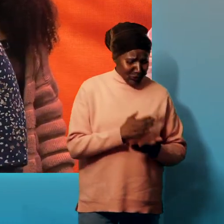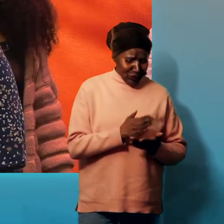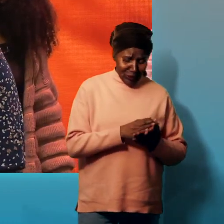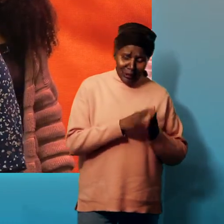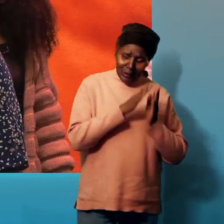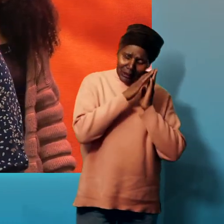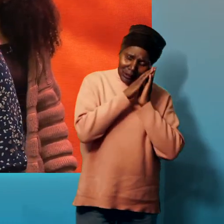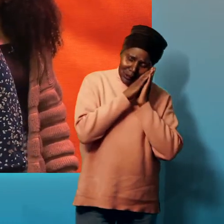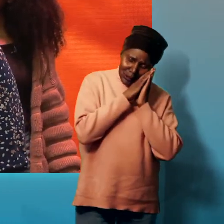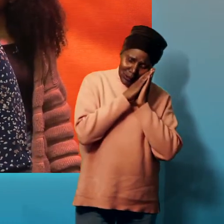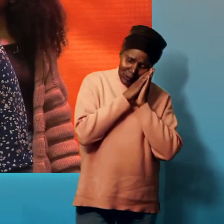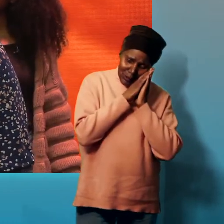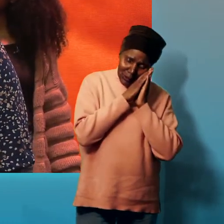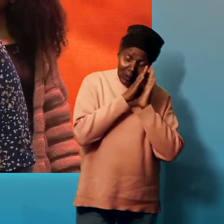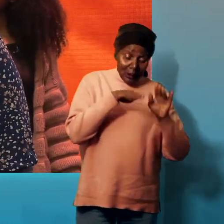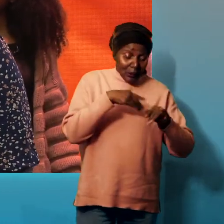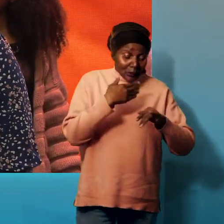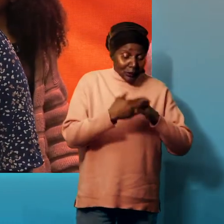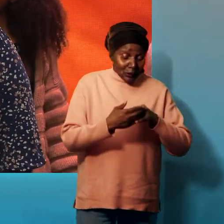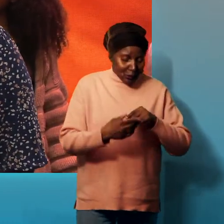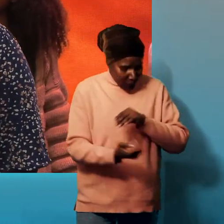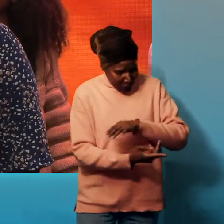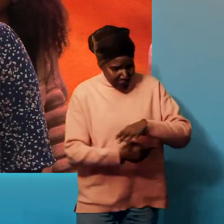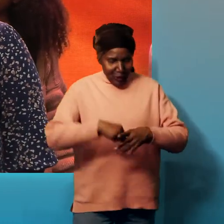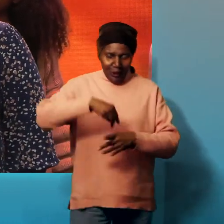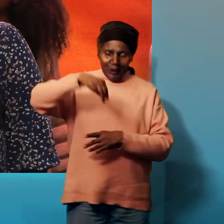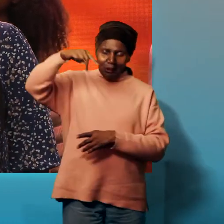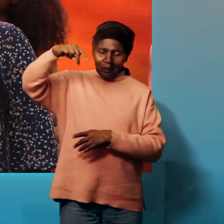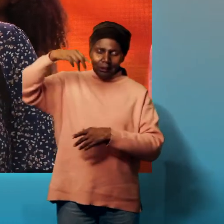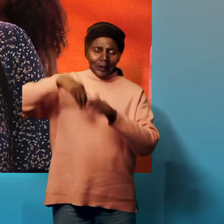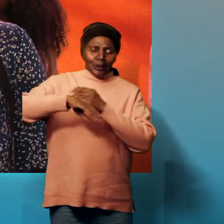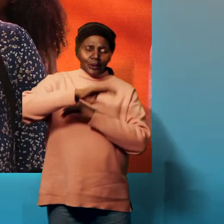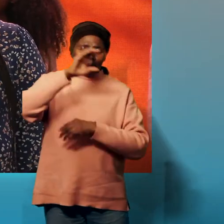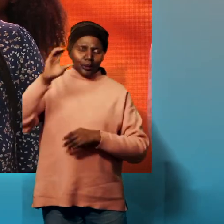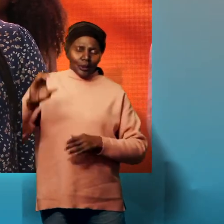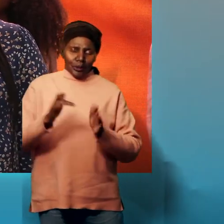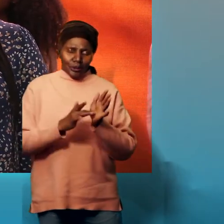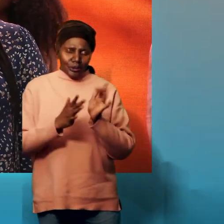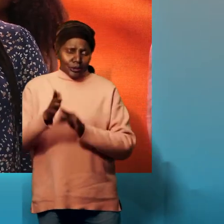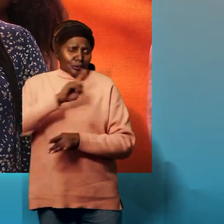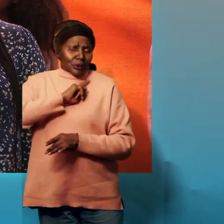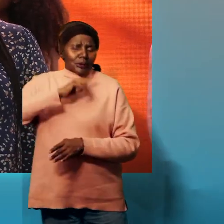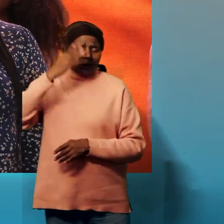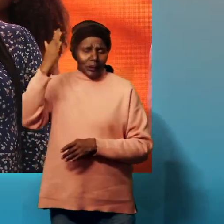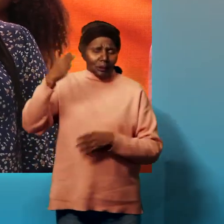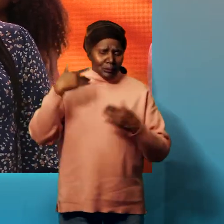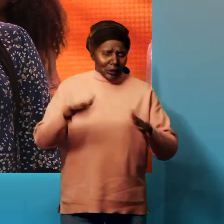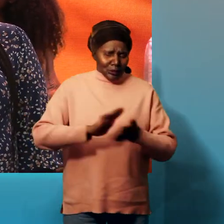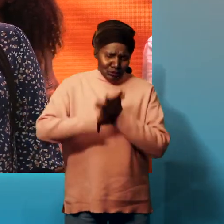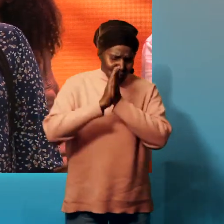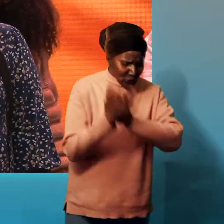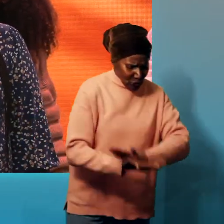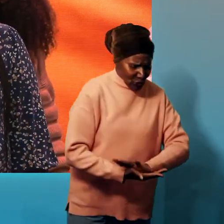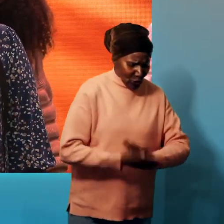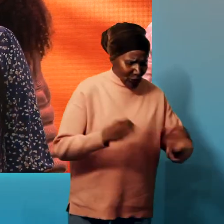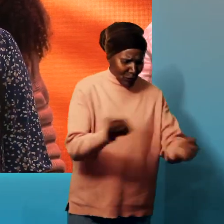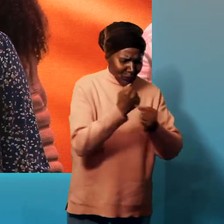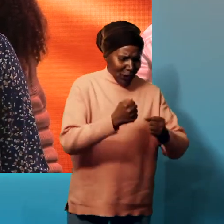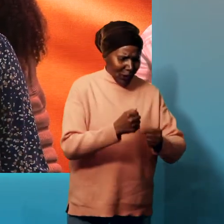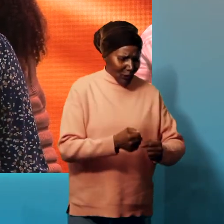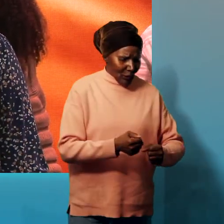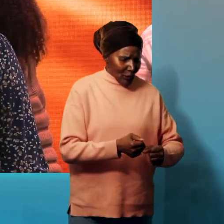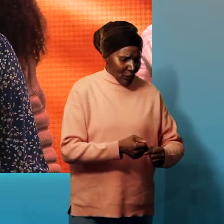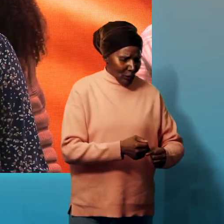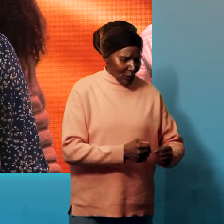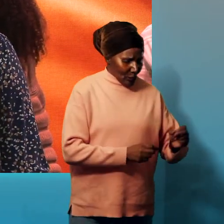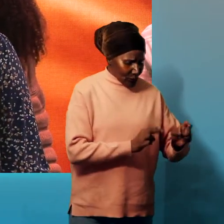until they rise in Christ Jesus, because he conquered death, hell, and the